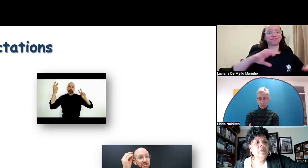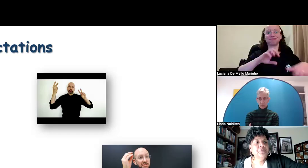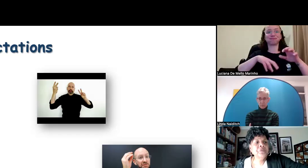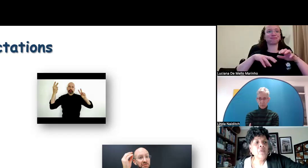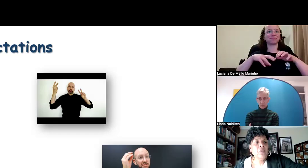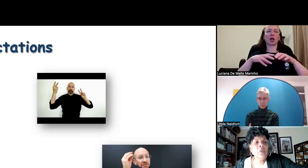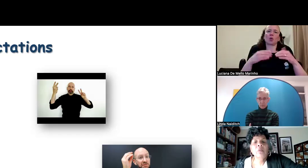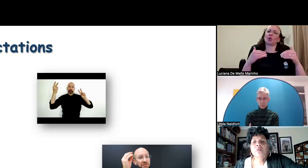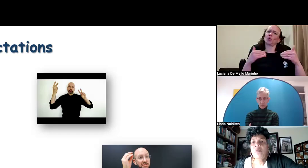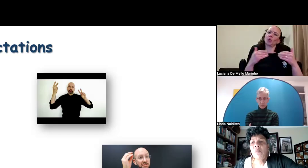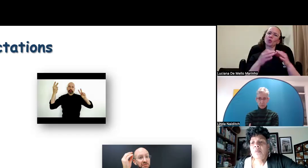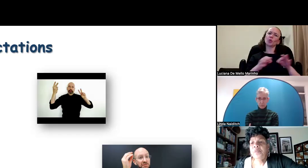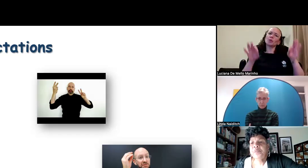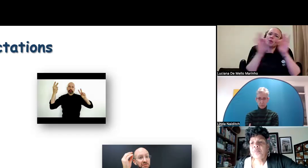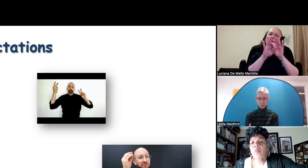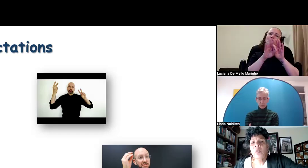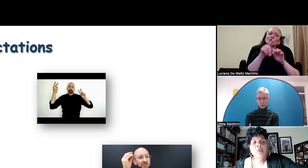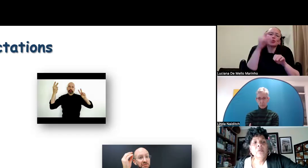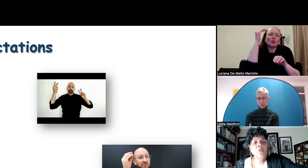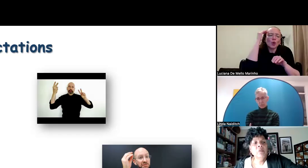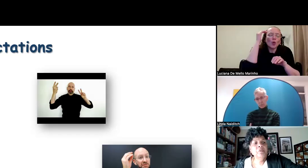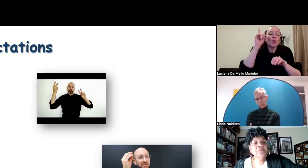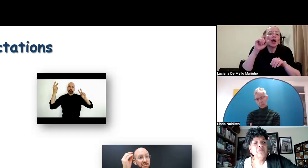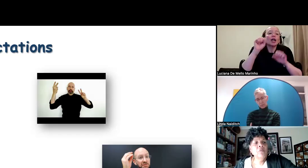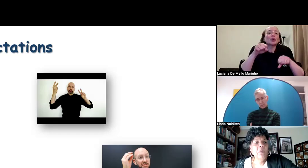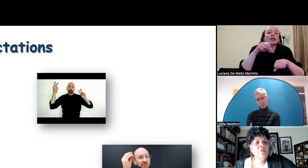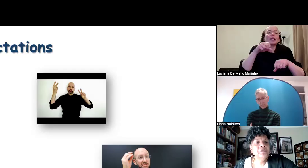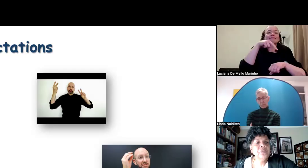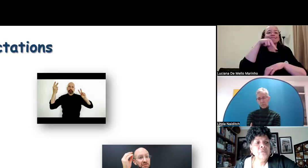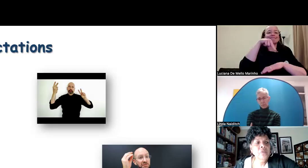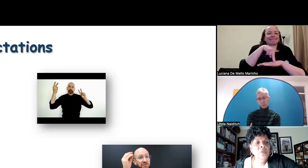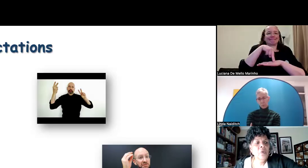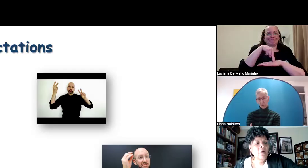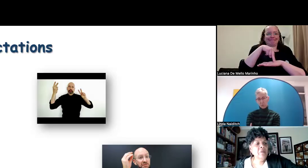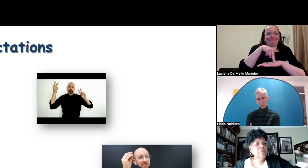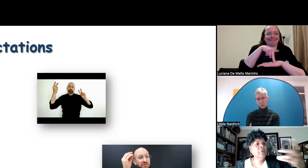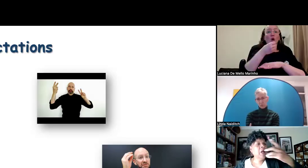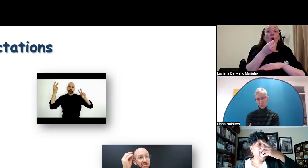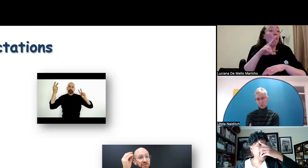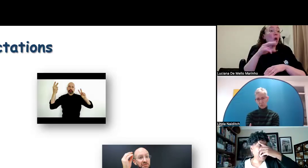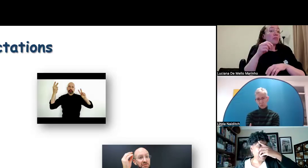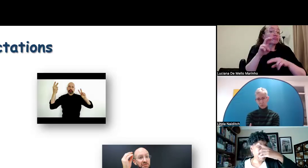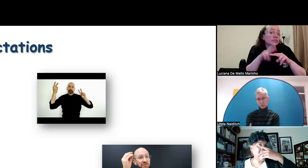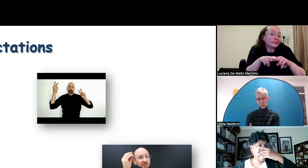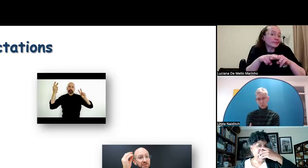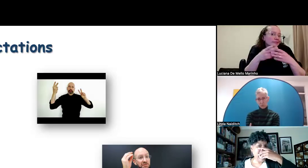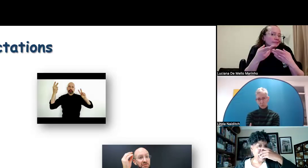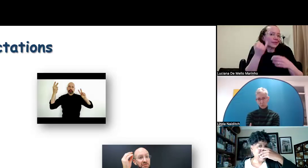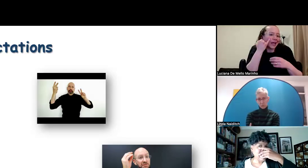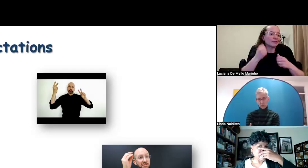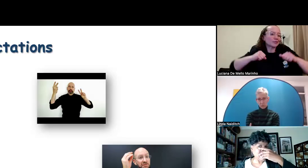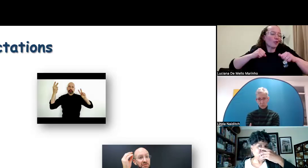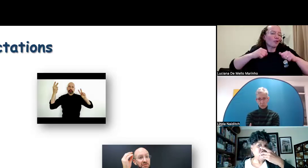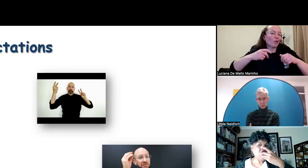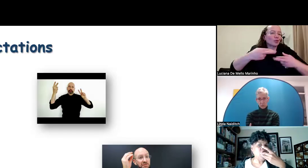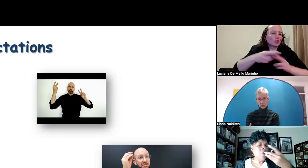where the machines are going to be set up? That's so important. So then you know where you can stand or